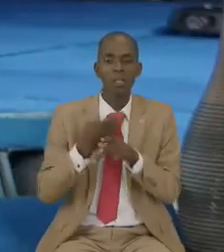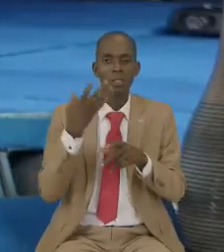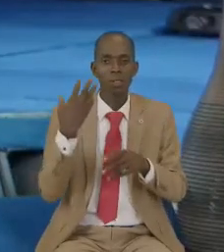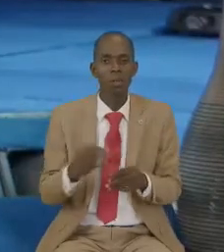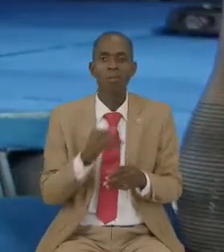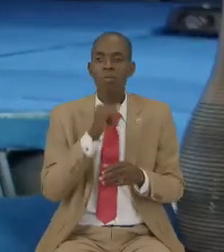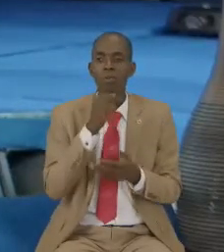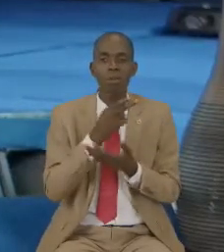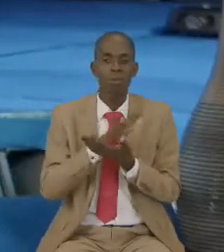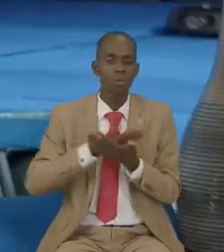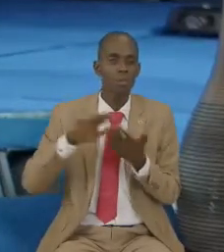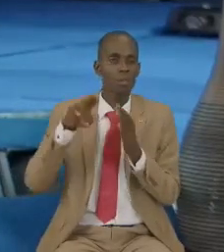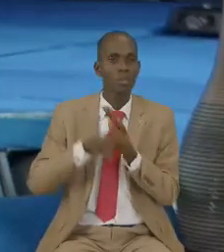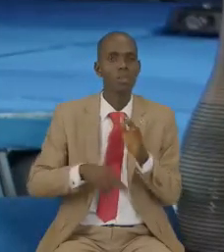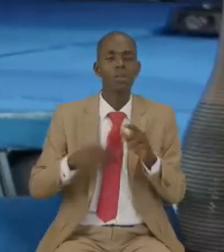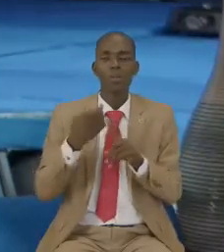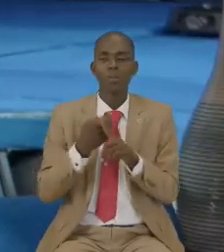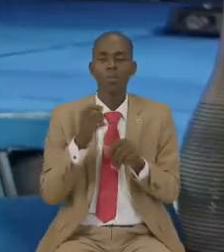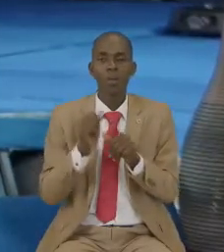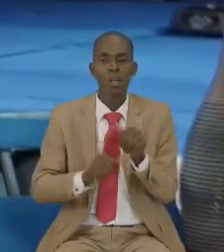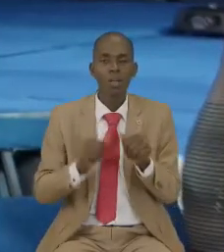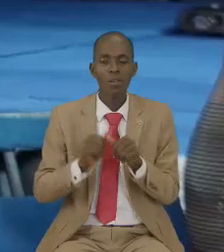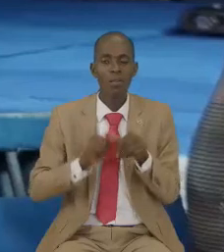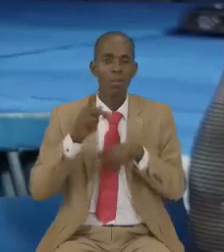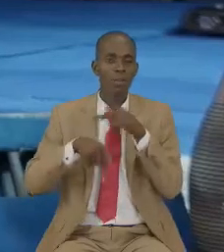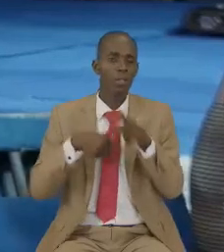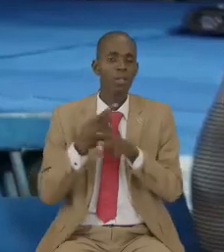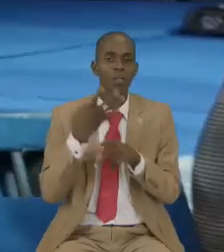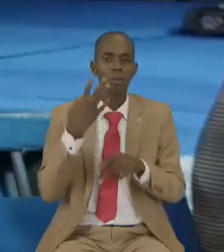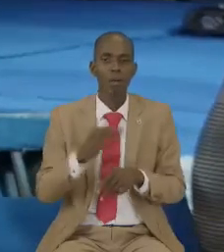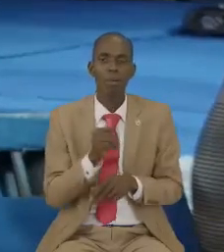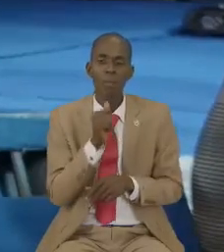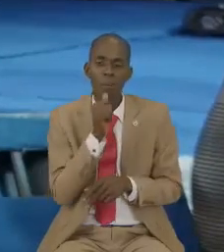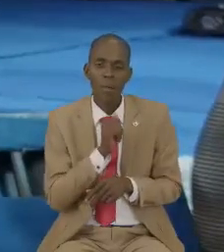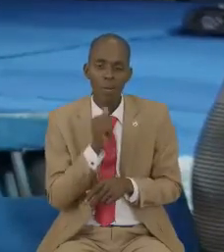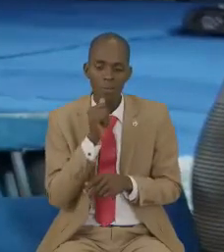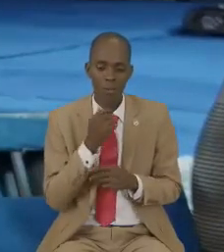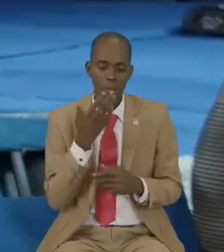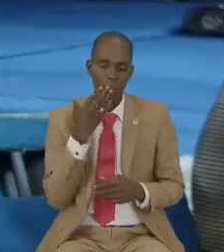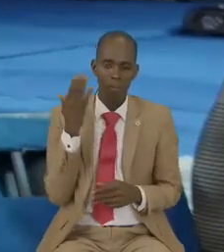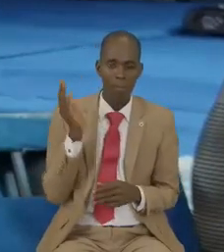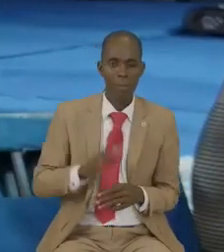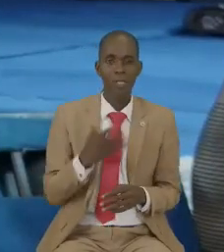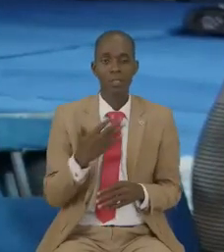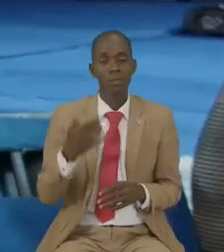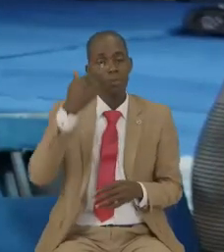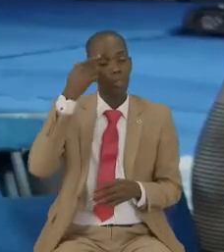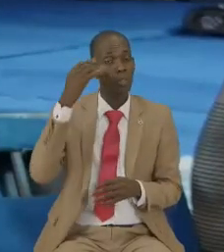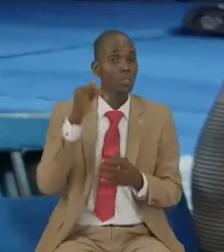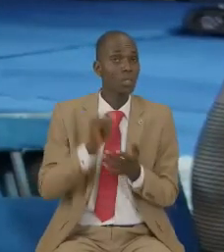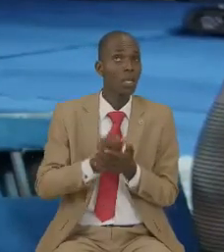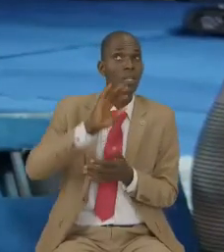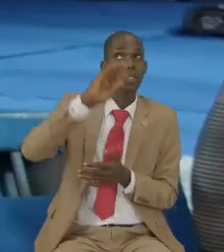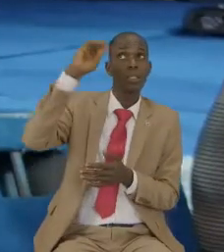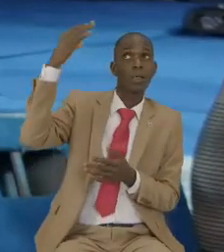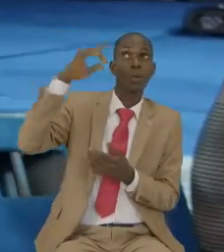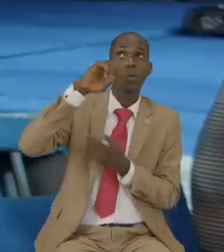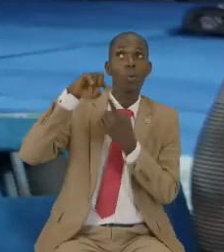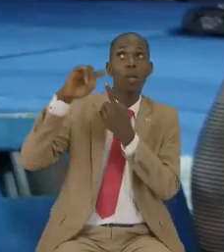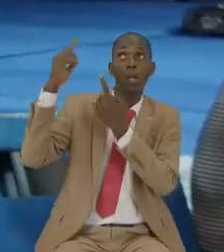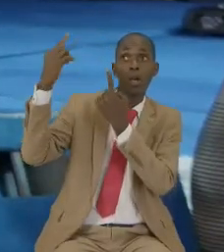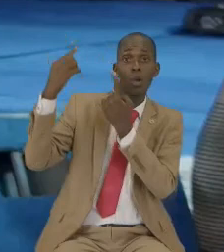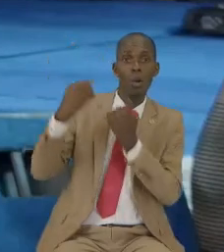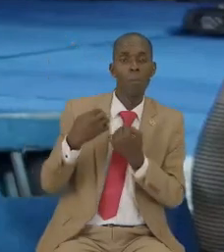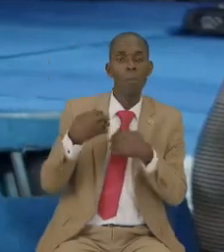every form of private evil sin, because that grace, when it comes, it makes us